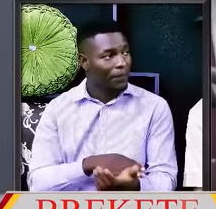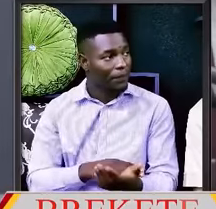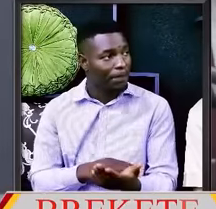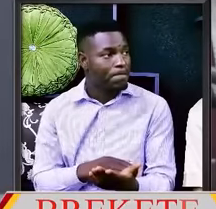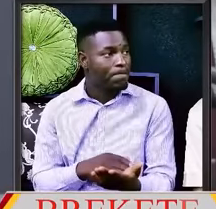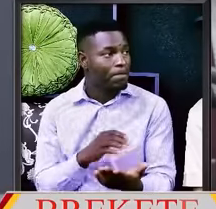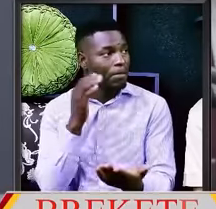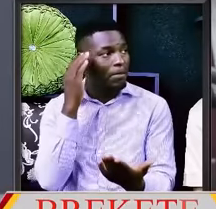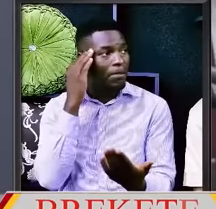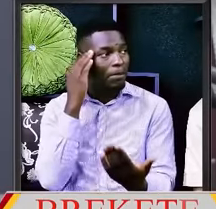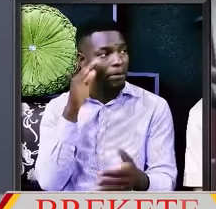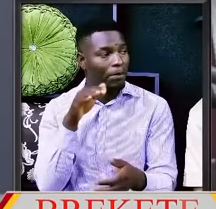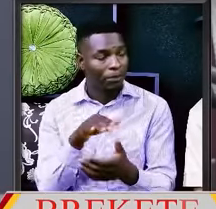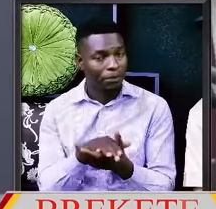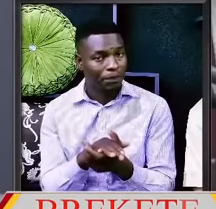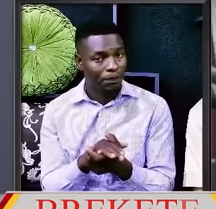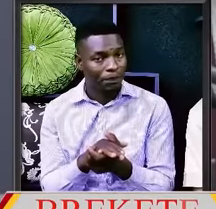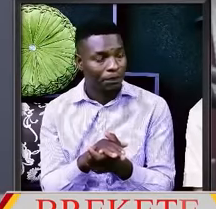Hello?